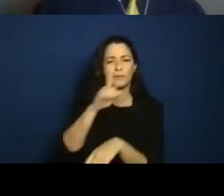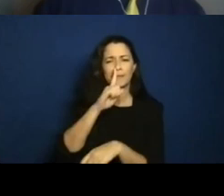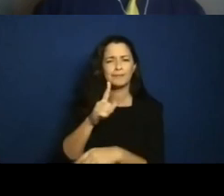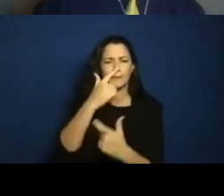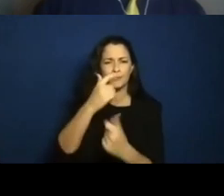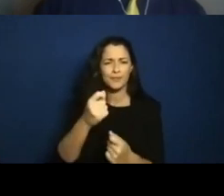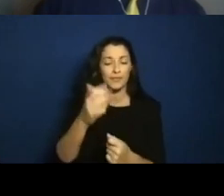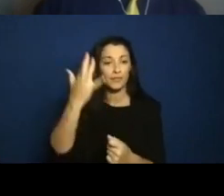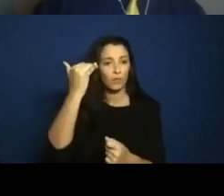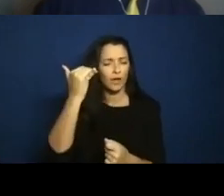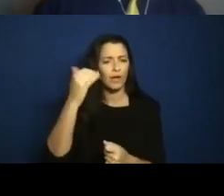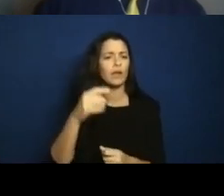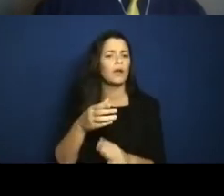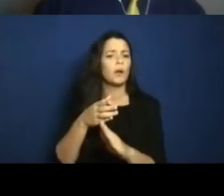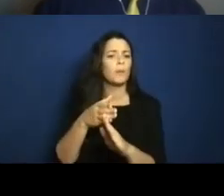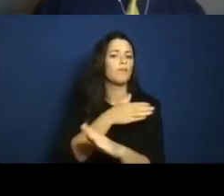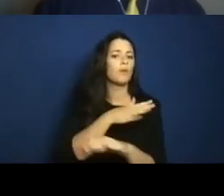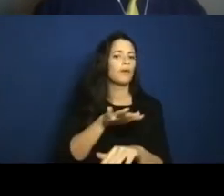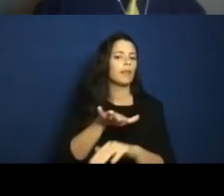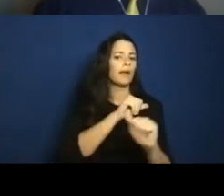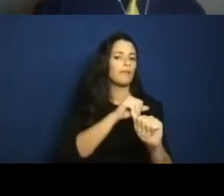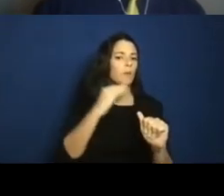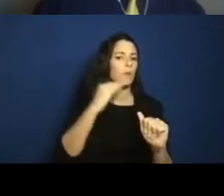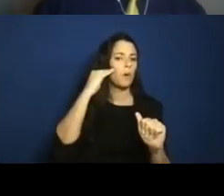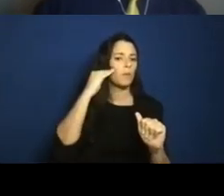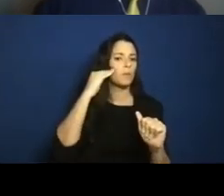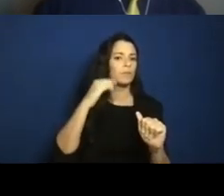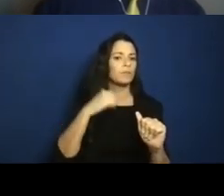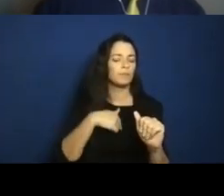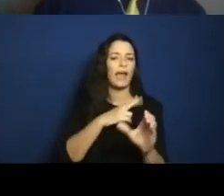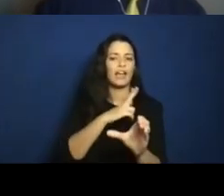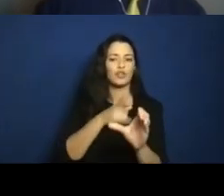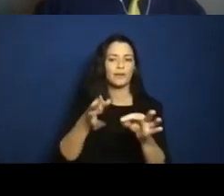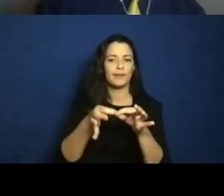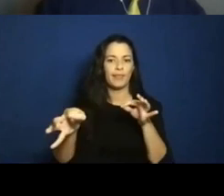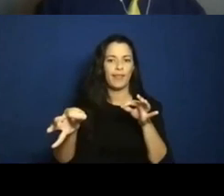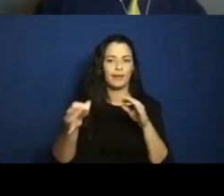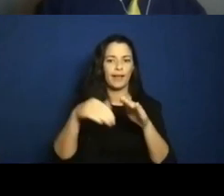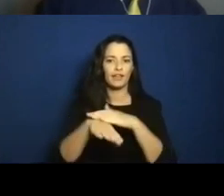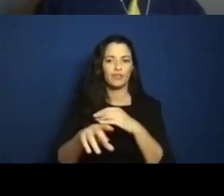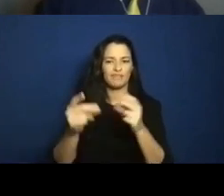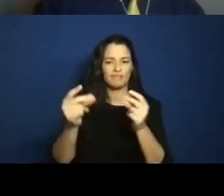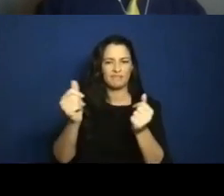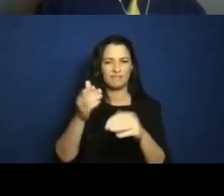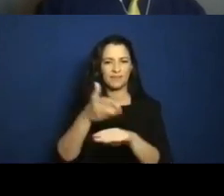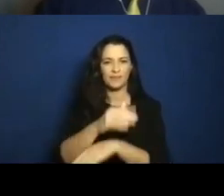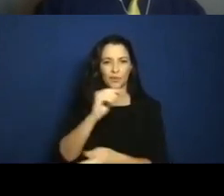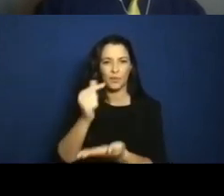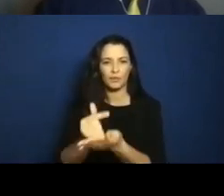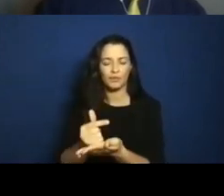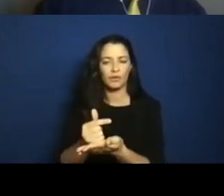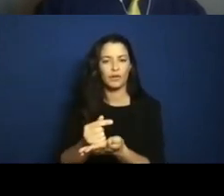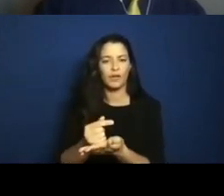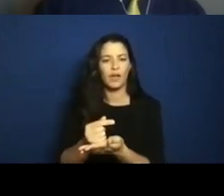shortly before I left home, I joined in delayed entry right after graduation. And there was someone that I